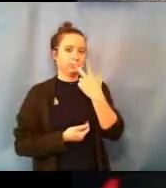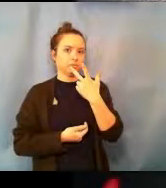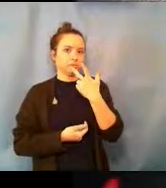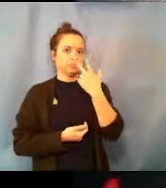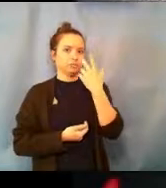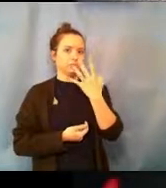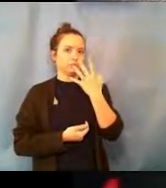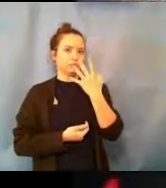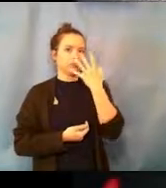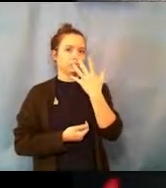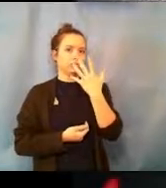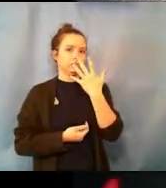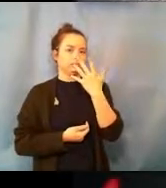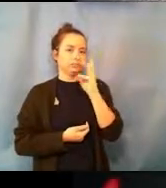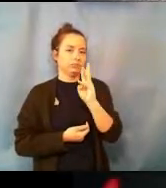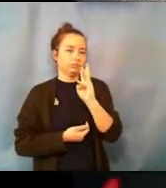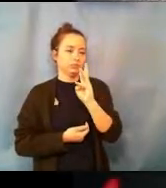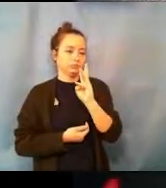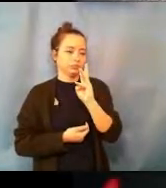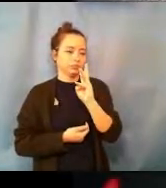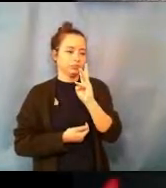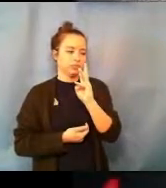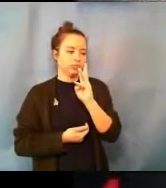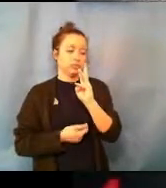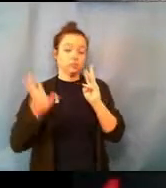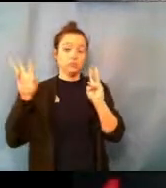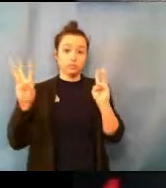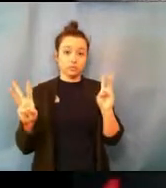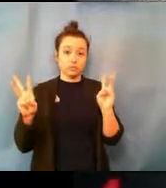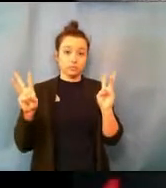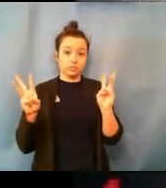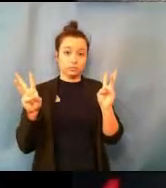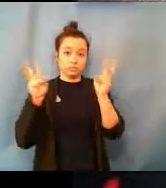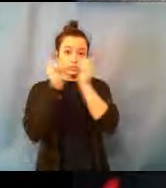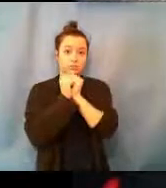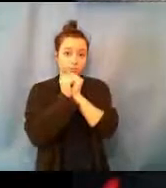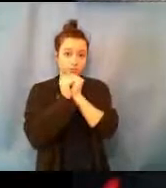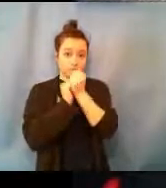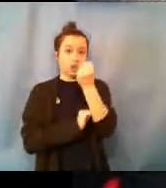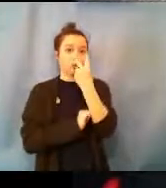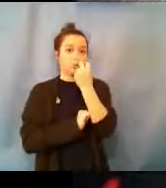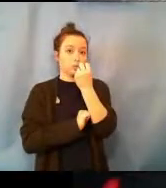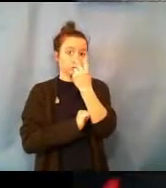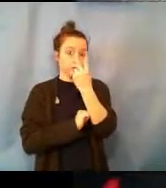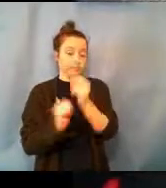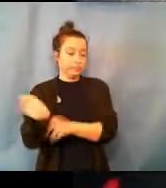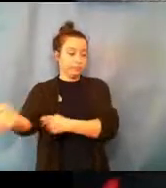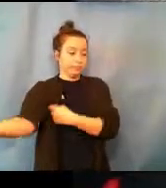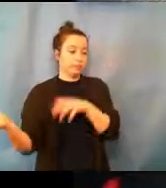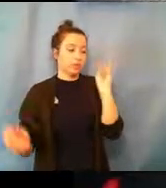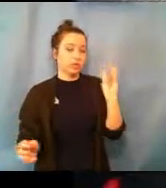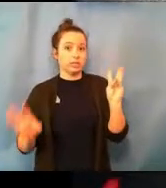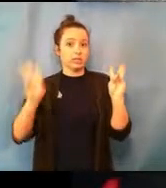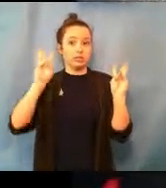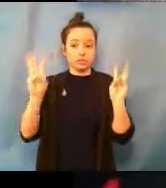2, 3, 4, 5, 6. So what's my other piece? 6. So